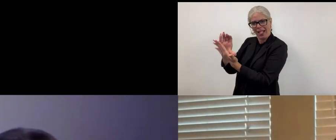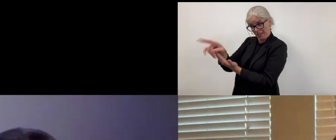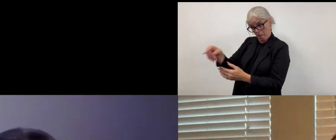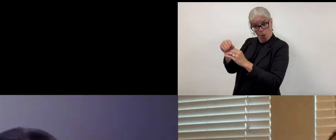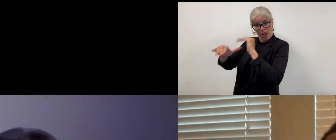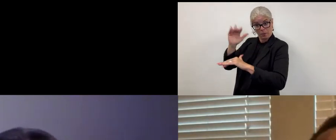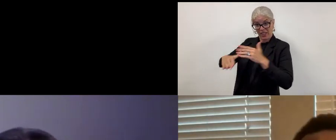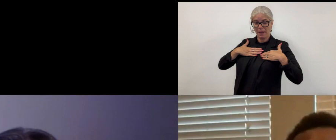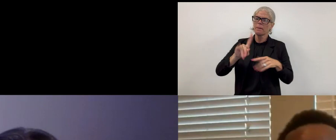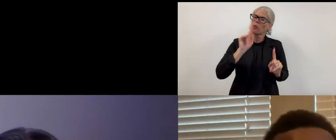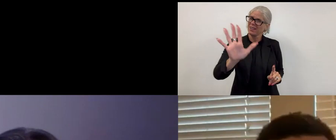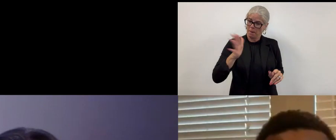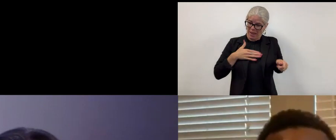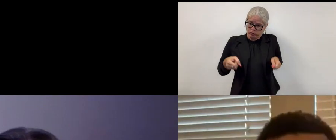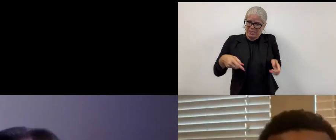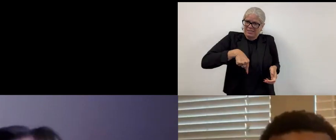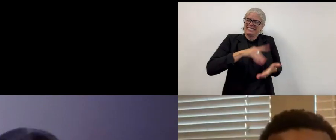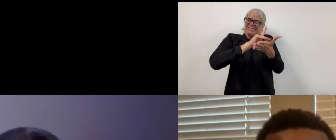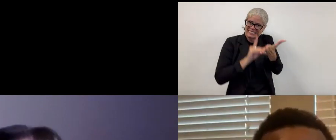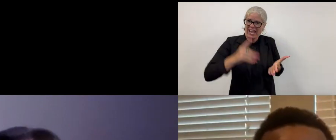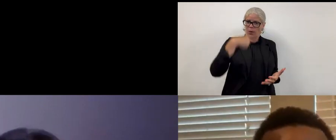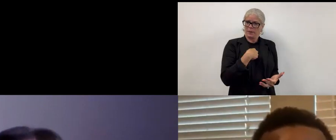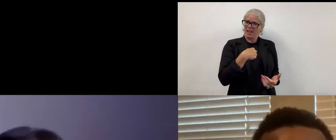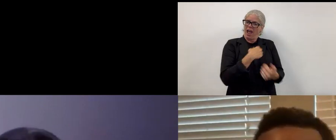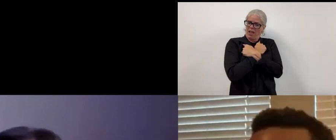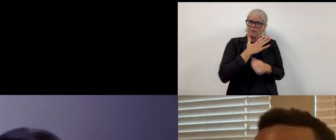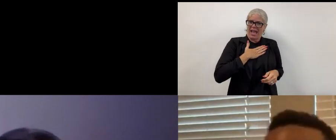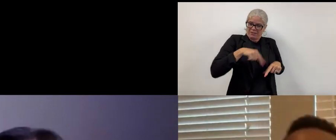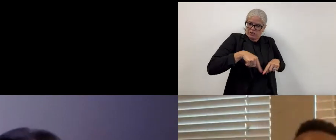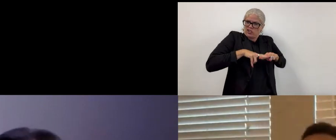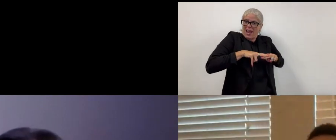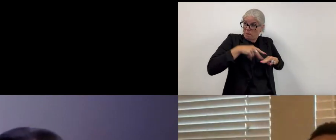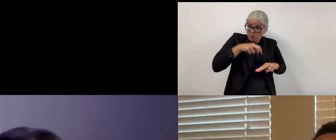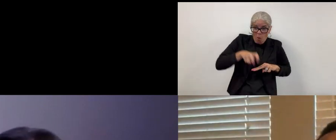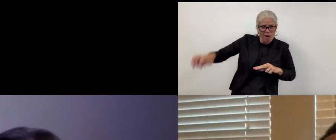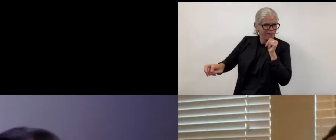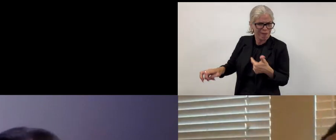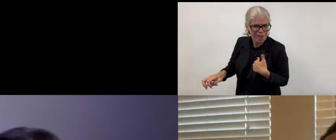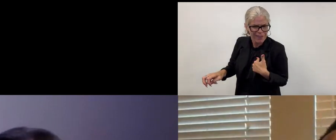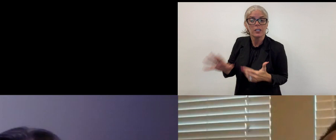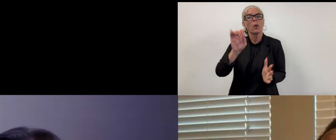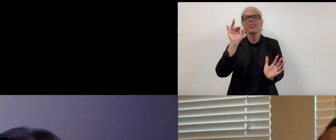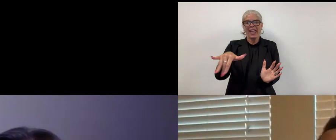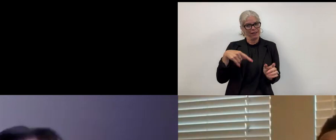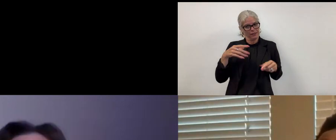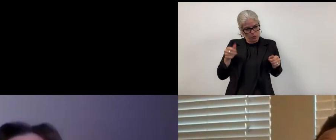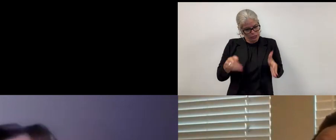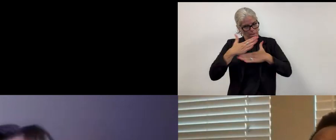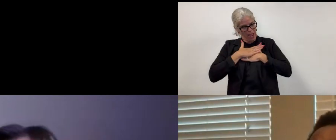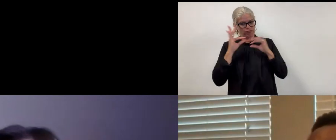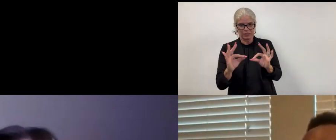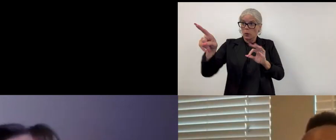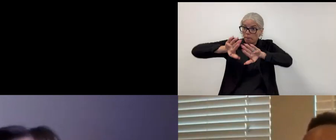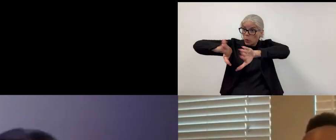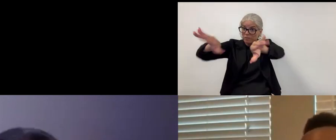more comfortable than mine? Probably not, honestly, because my chair's pretty great. But I love being given that choice, and that